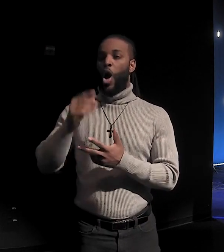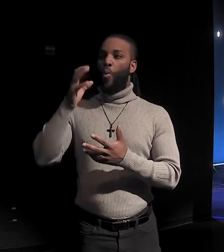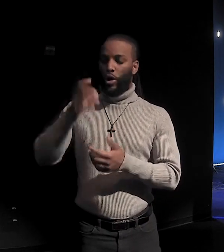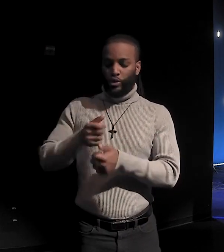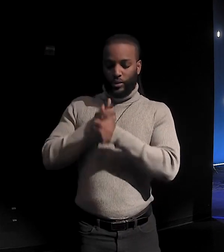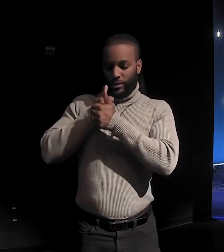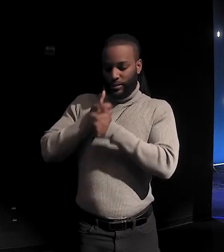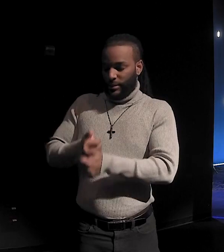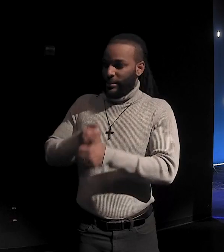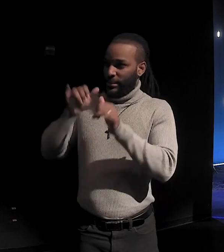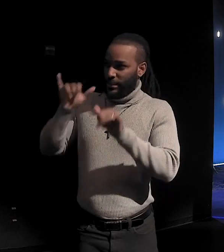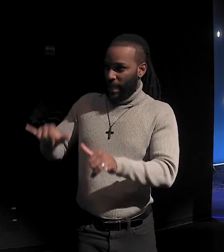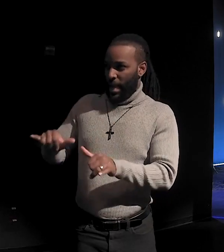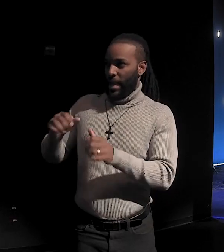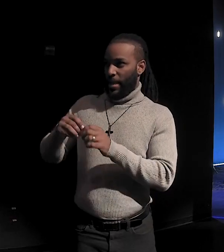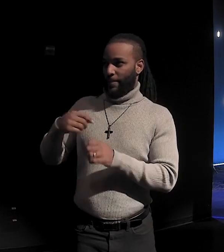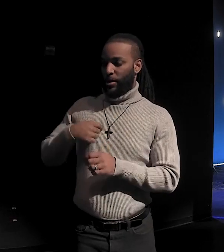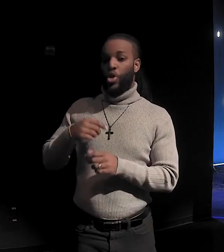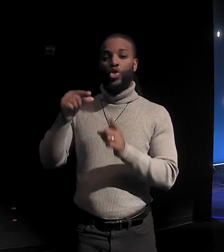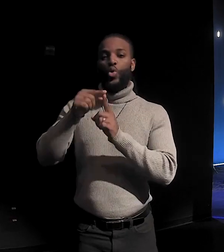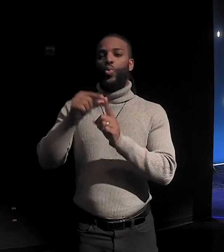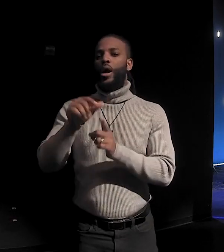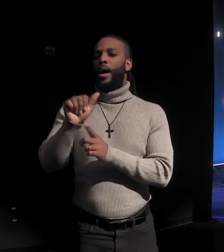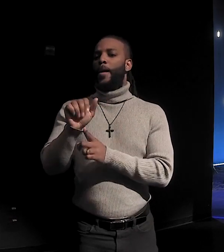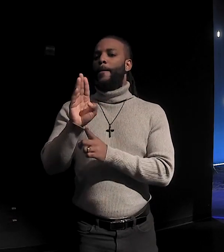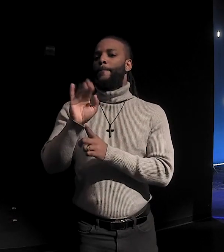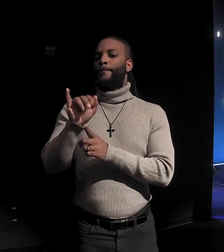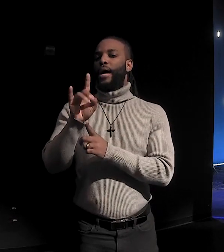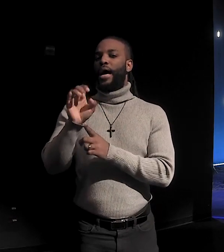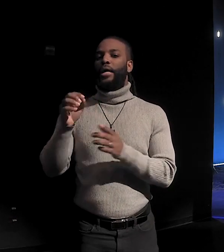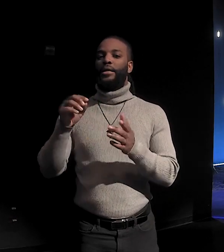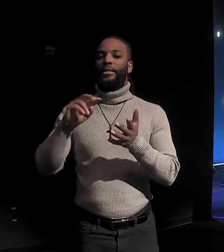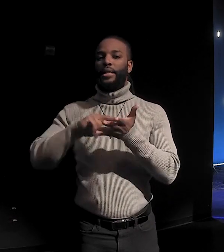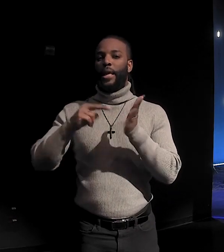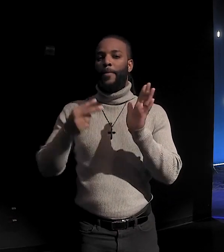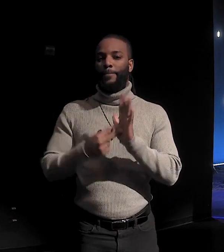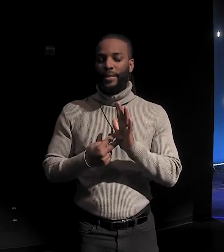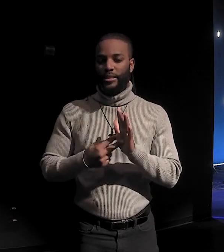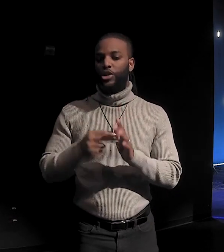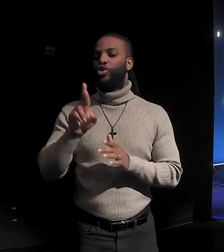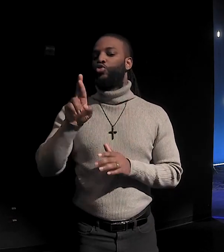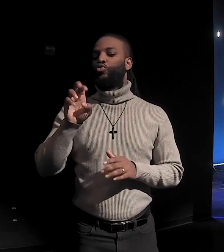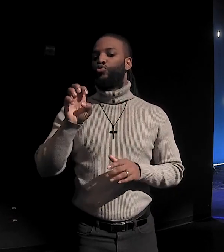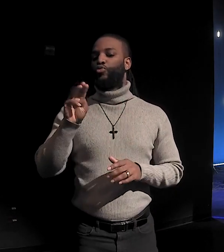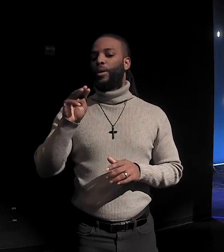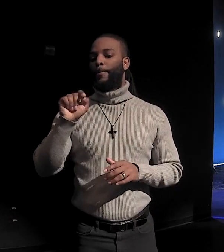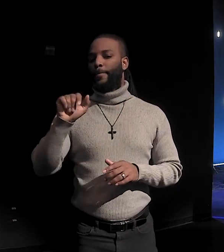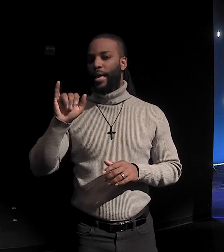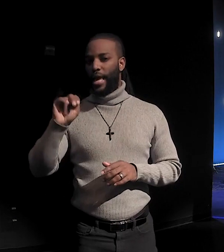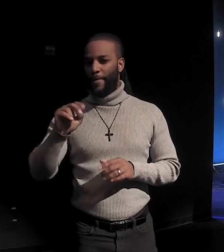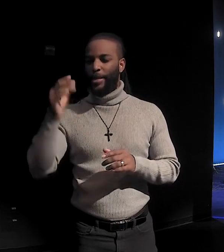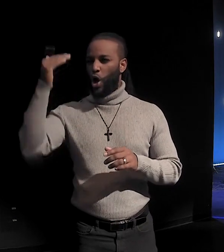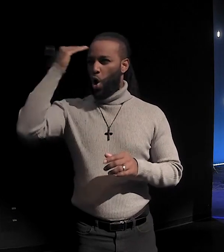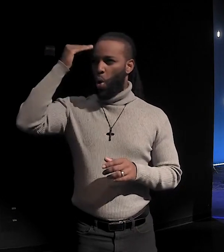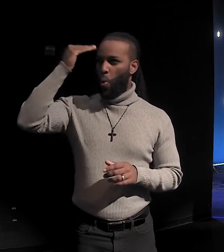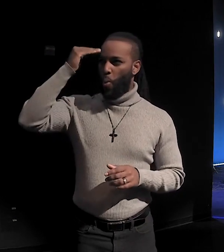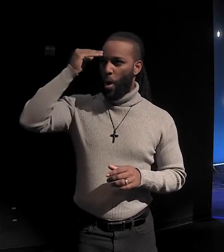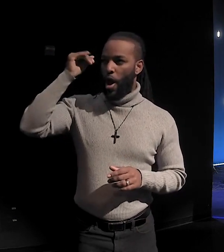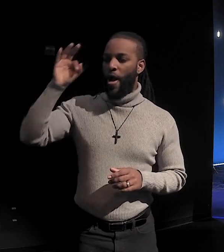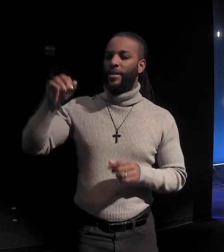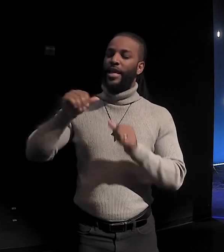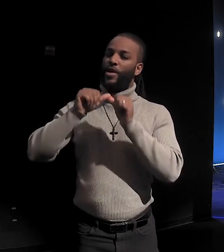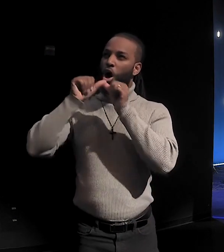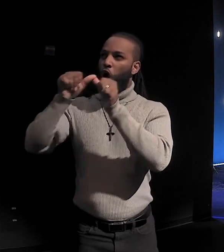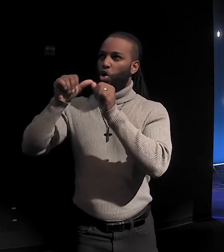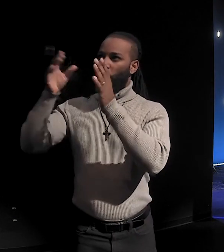in me. The word abide is a word that means remain, wait, be mindful of, aware of, give